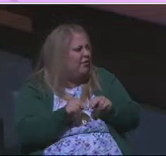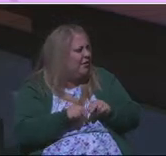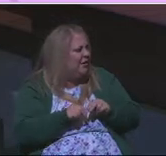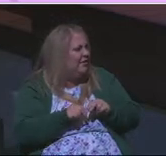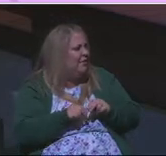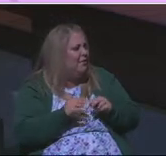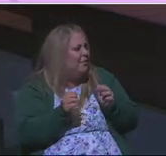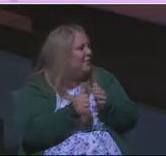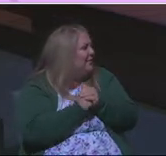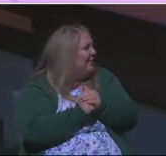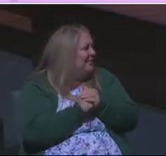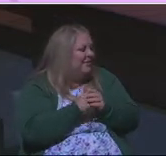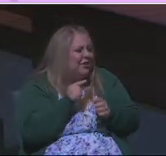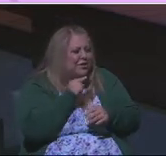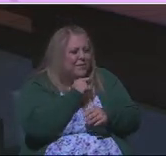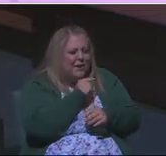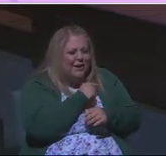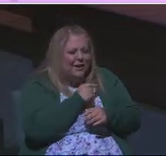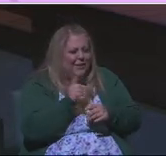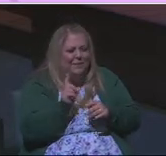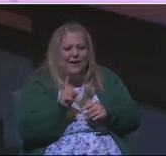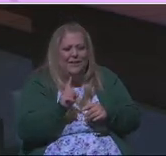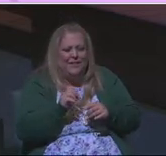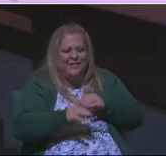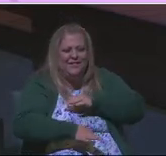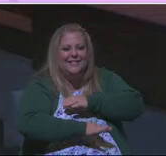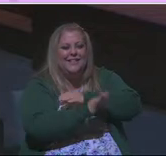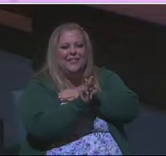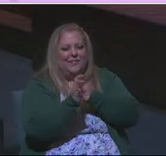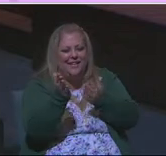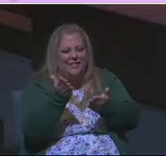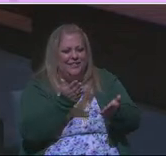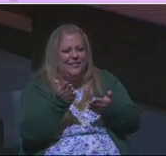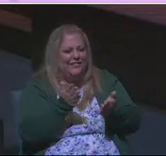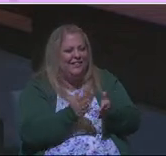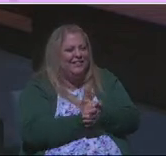service, that service. Sunrise.